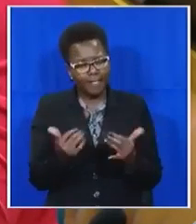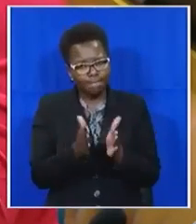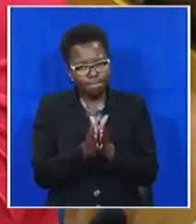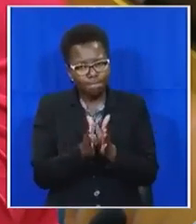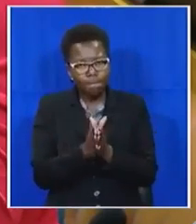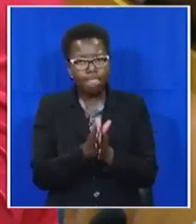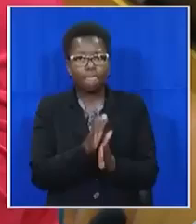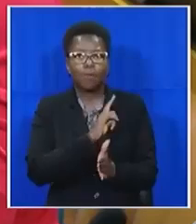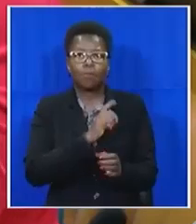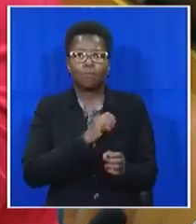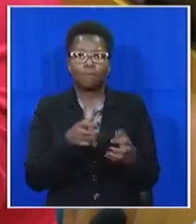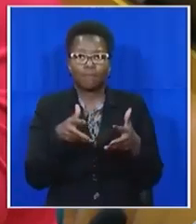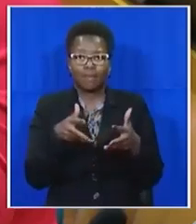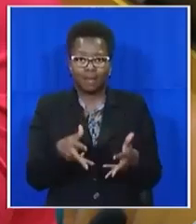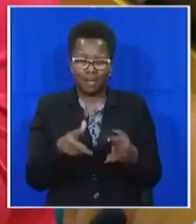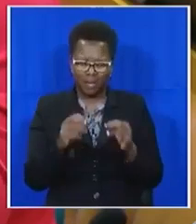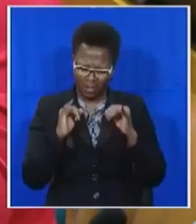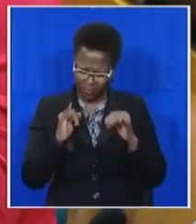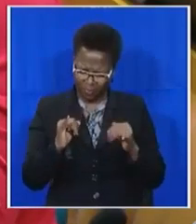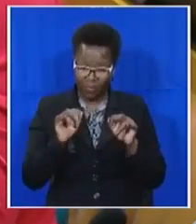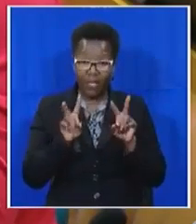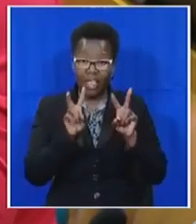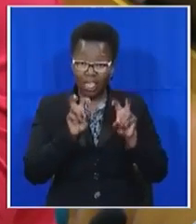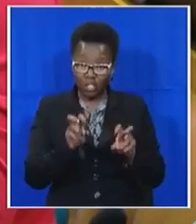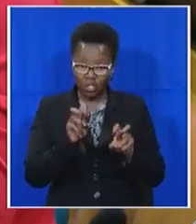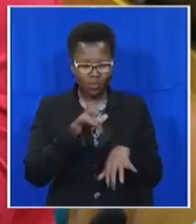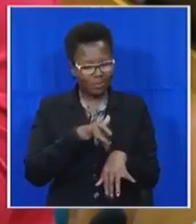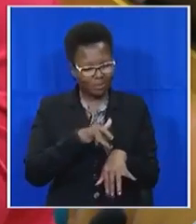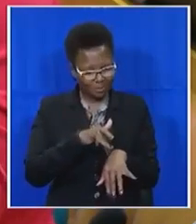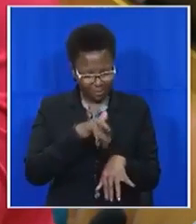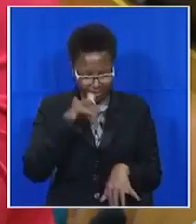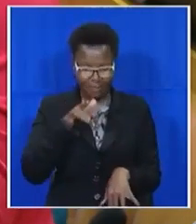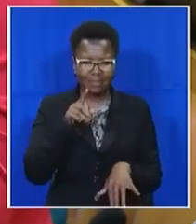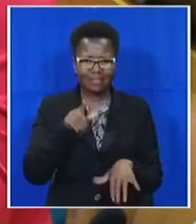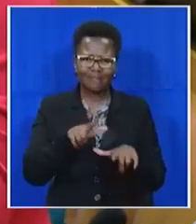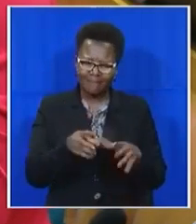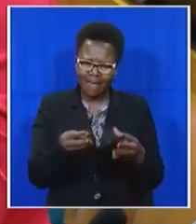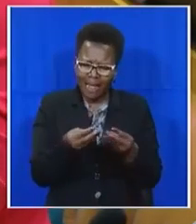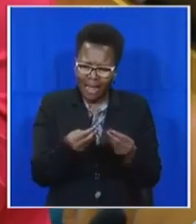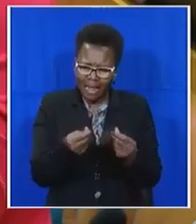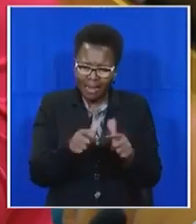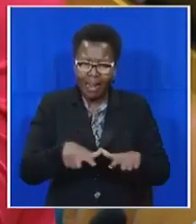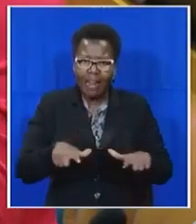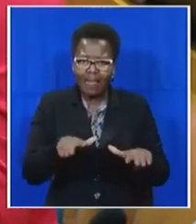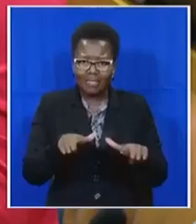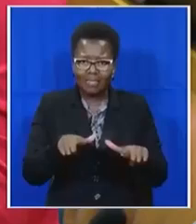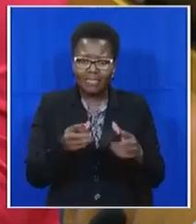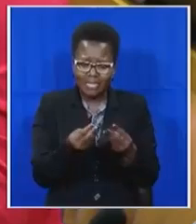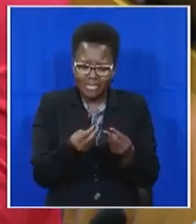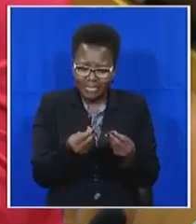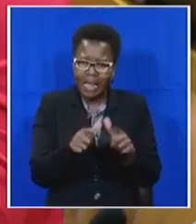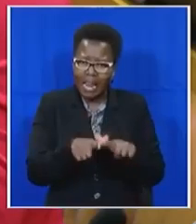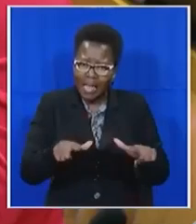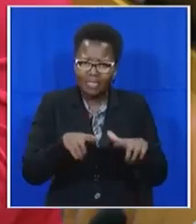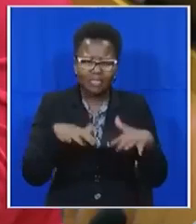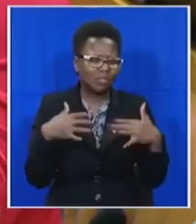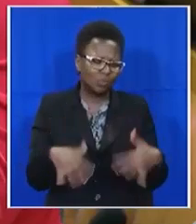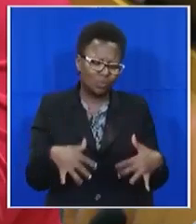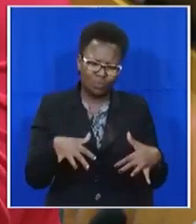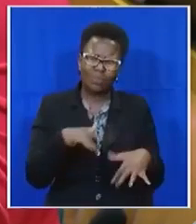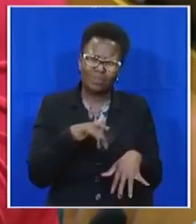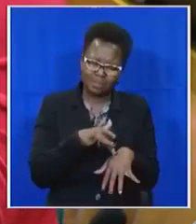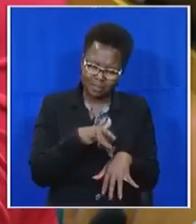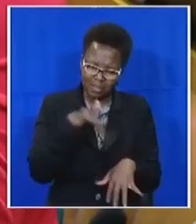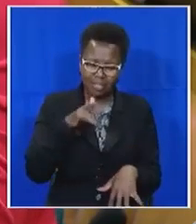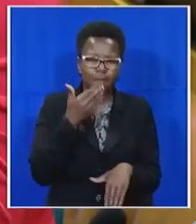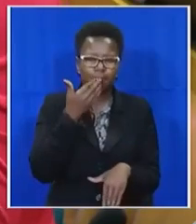because we are dealing with a very sensitive issue, very sensitive, we're talking about a land issue, I think that you